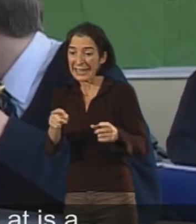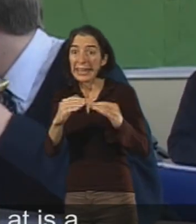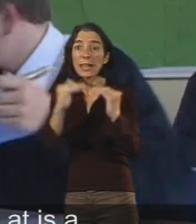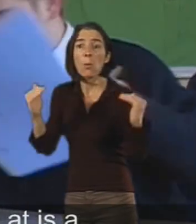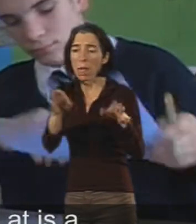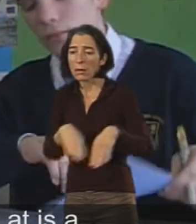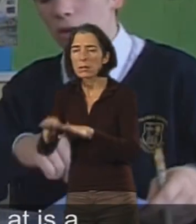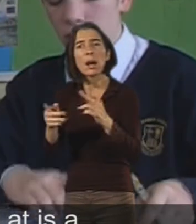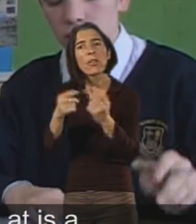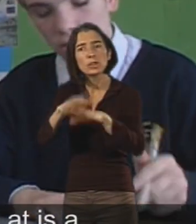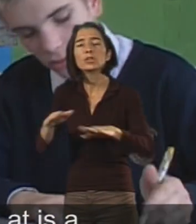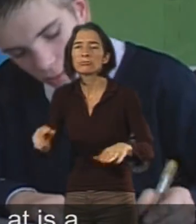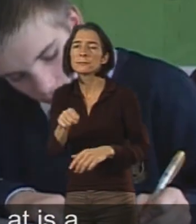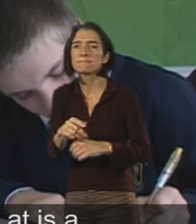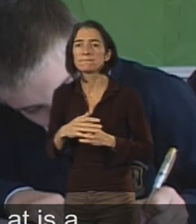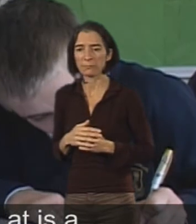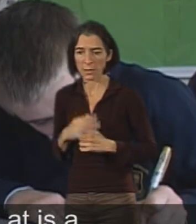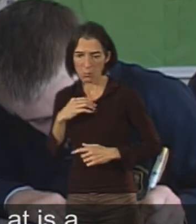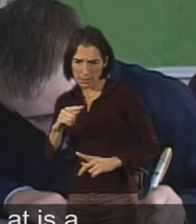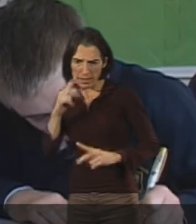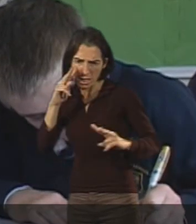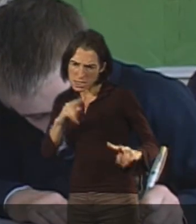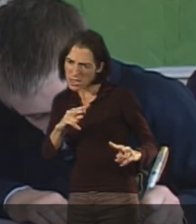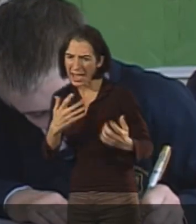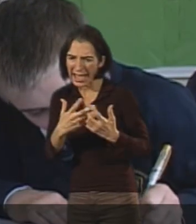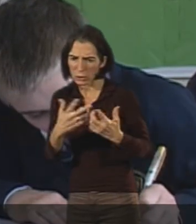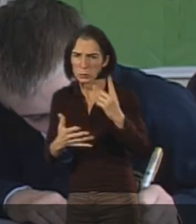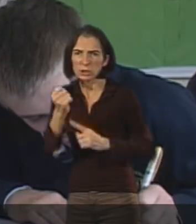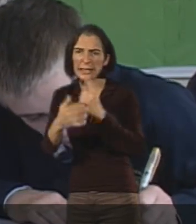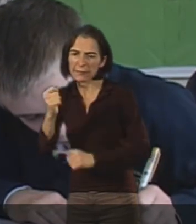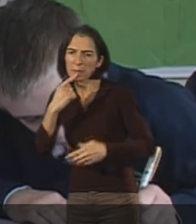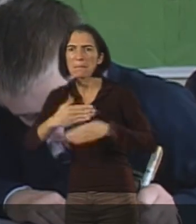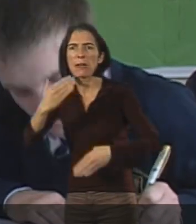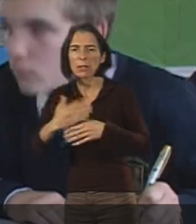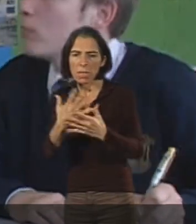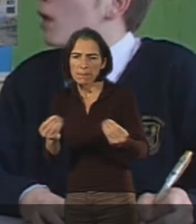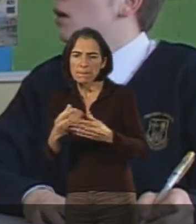that others have. And what we've looked at is the way in which we can achieve that by removing the barriers.